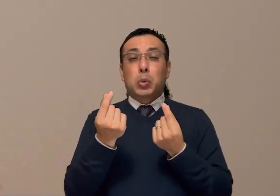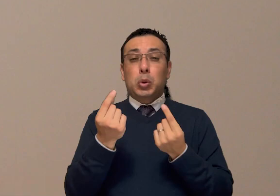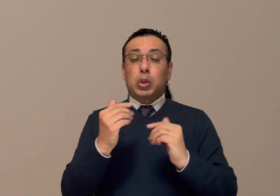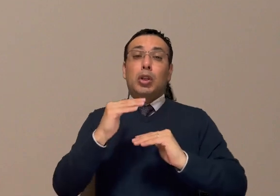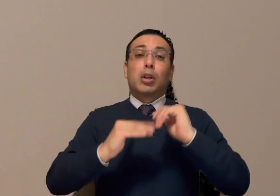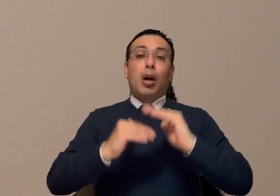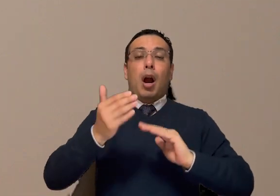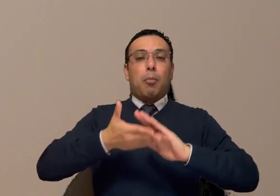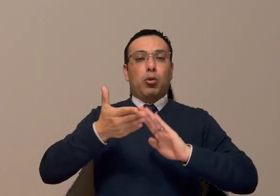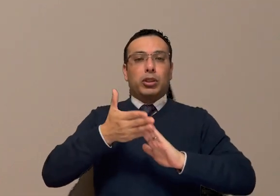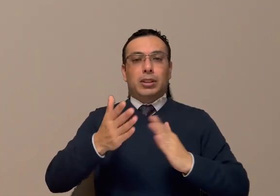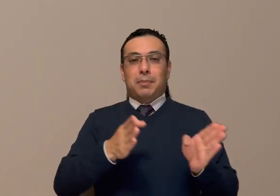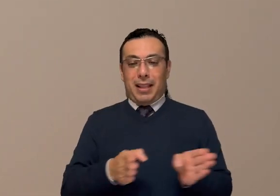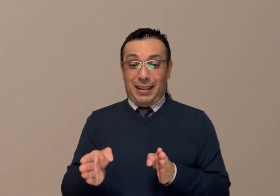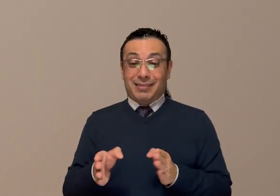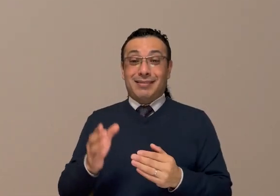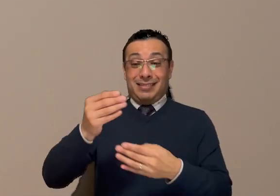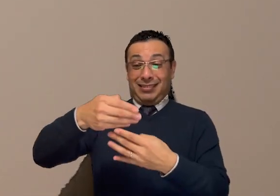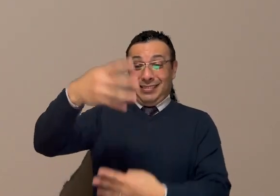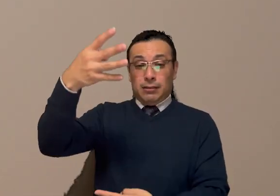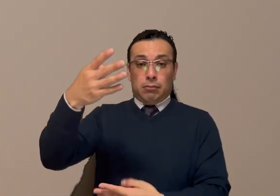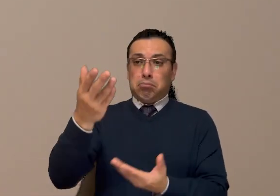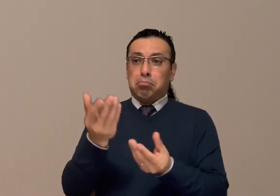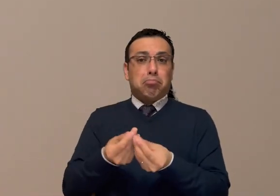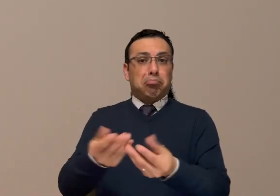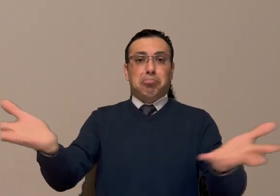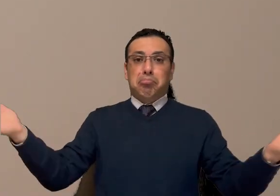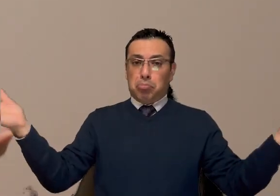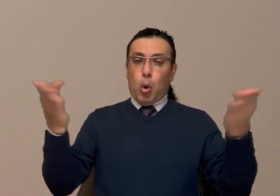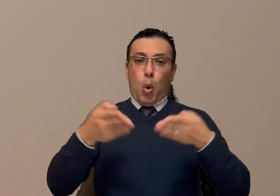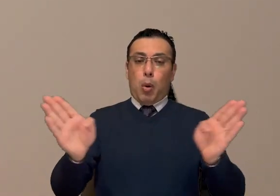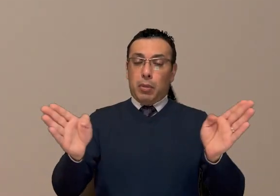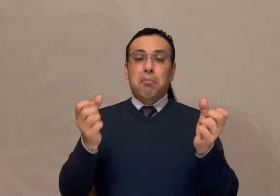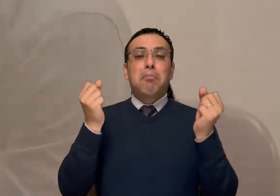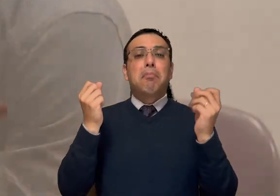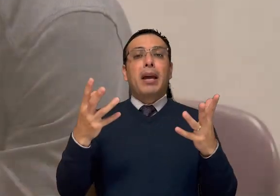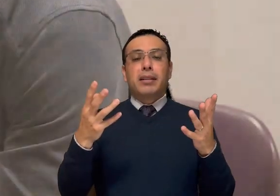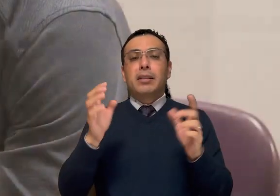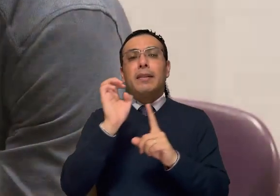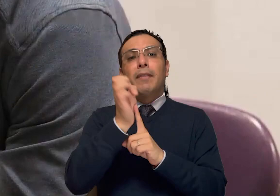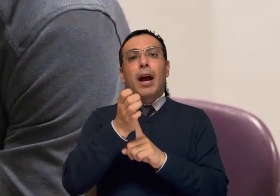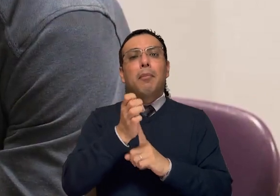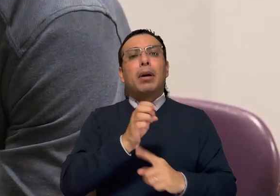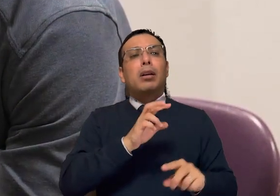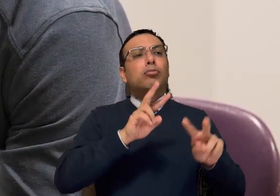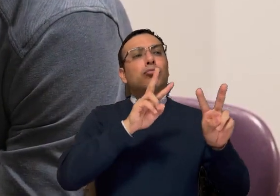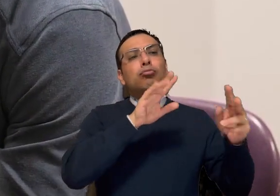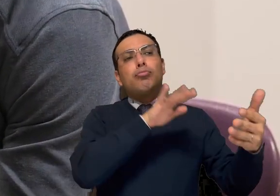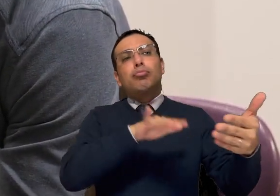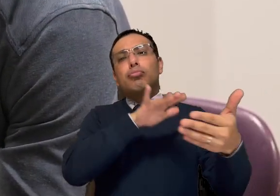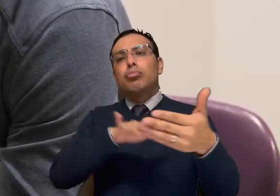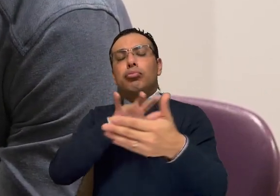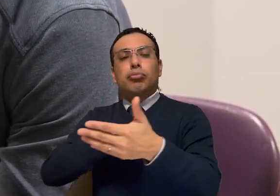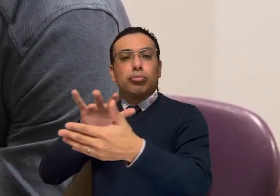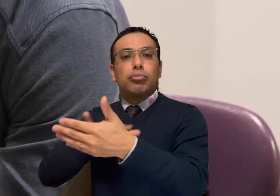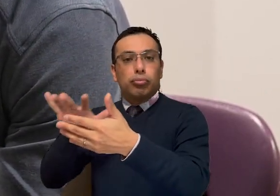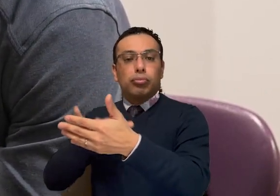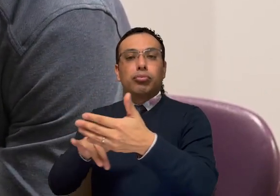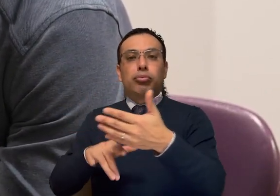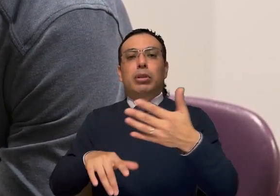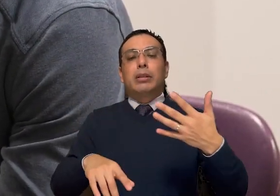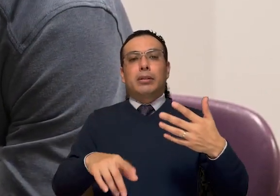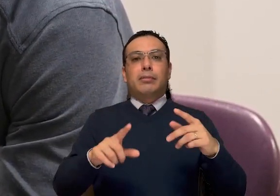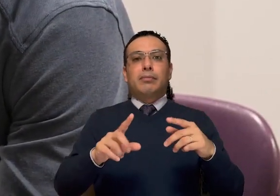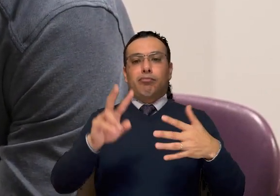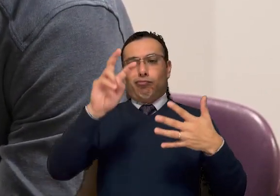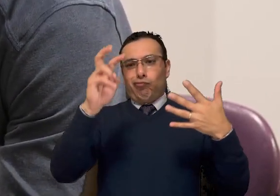on all of those individual topics, right? So there's a lot of great research that comes out of Europe with fish aggregation and how